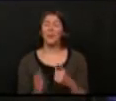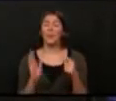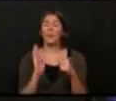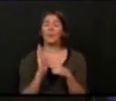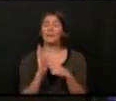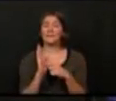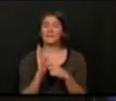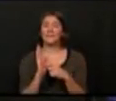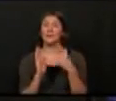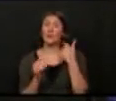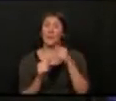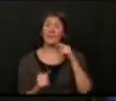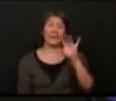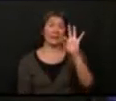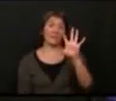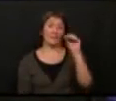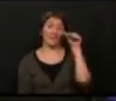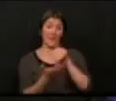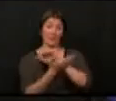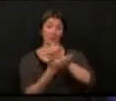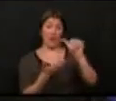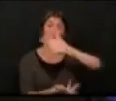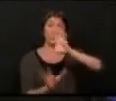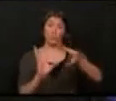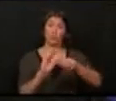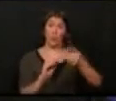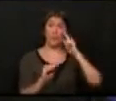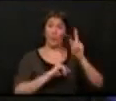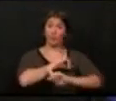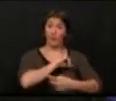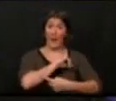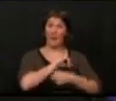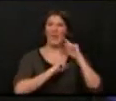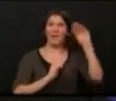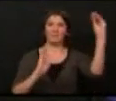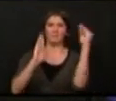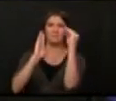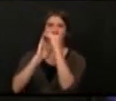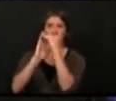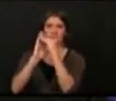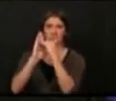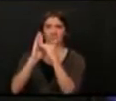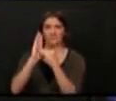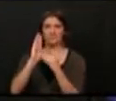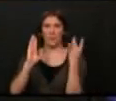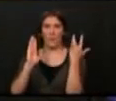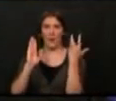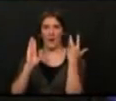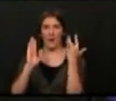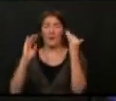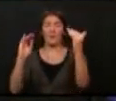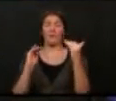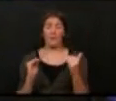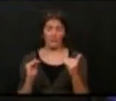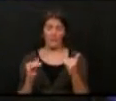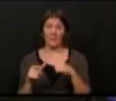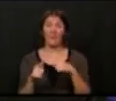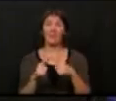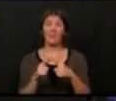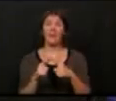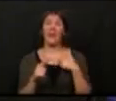This is where I got that $950,000 number. That's the expense side. On the revenue side, you can see the transfer that's in the